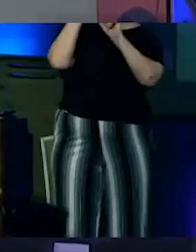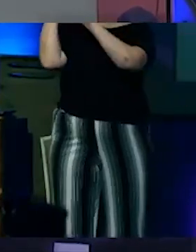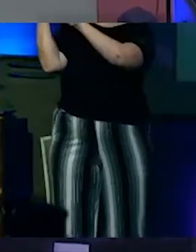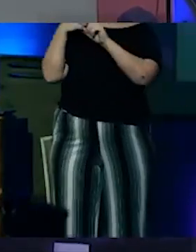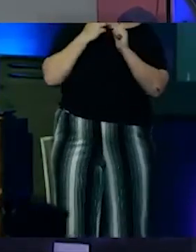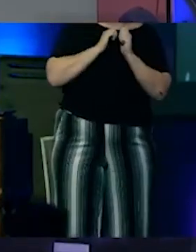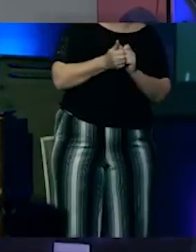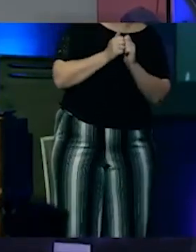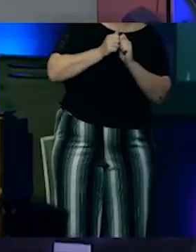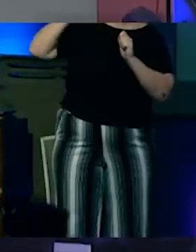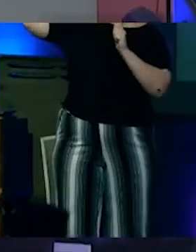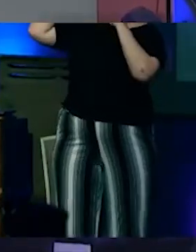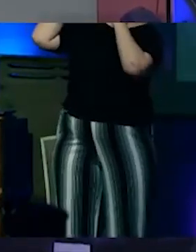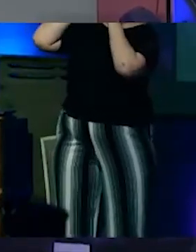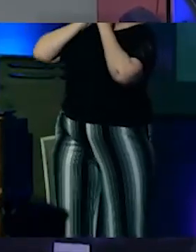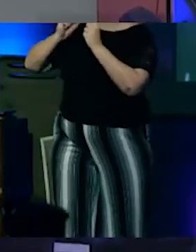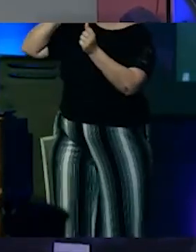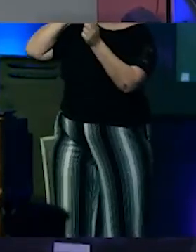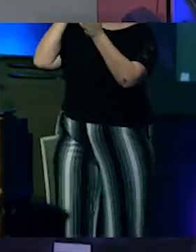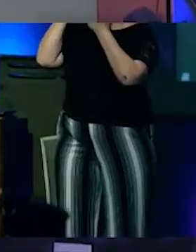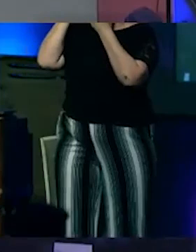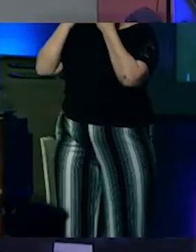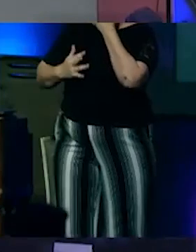me from danger